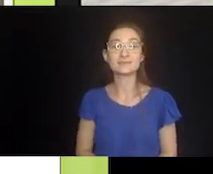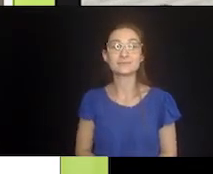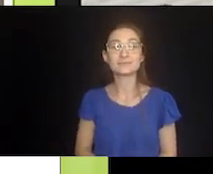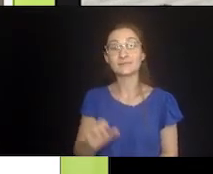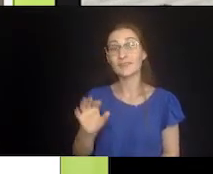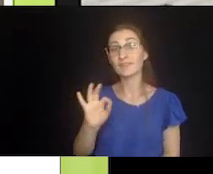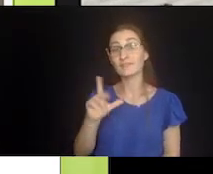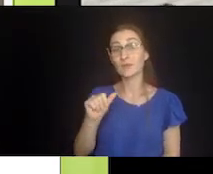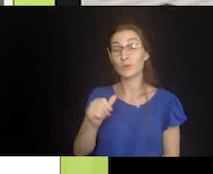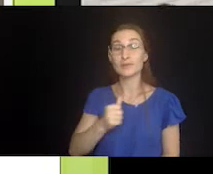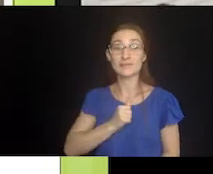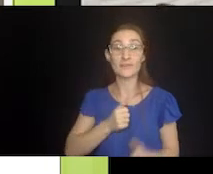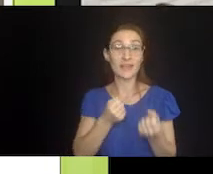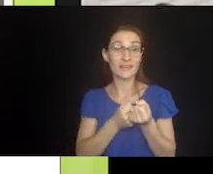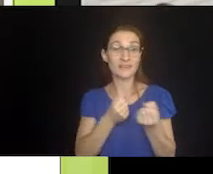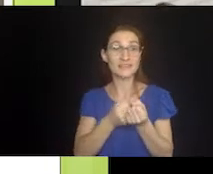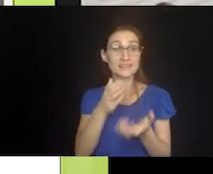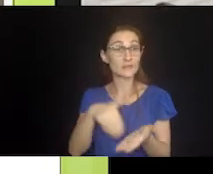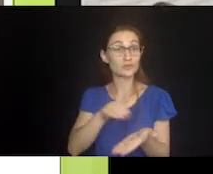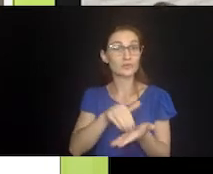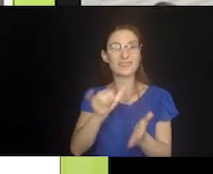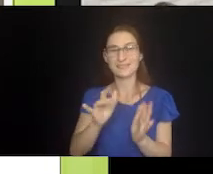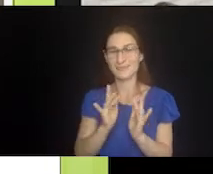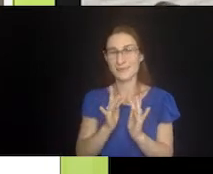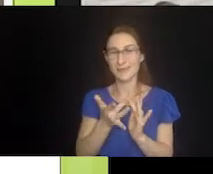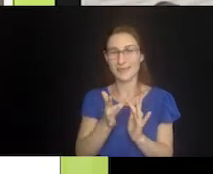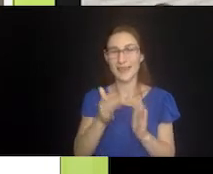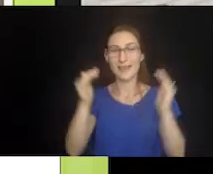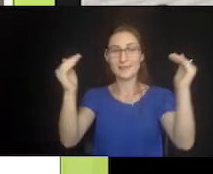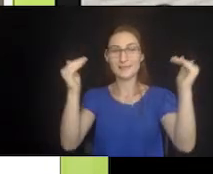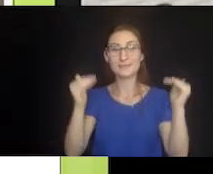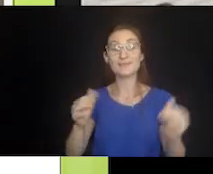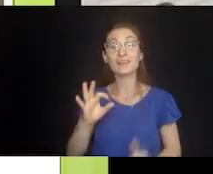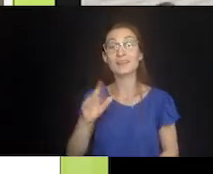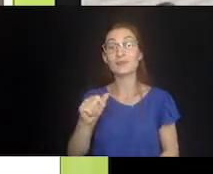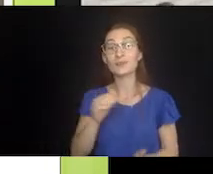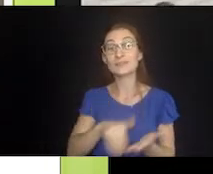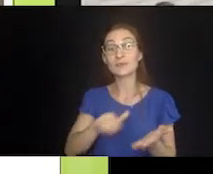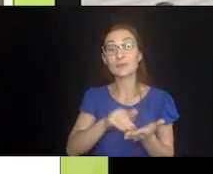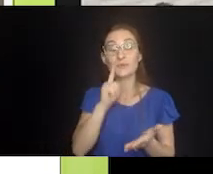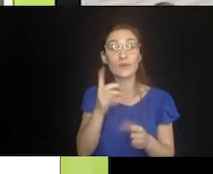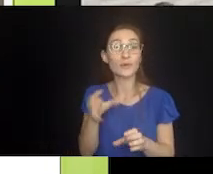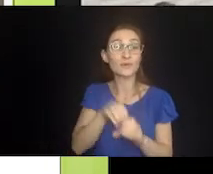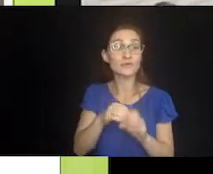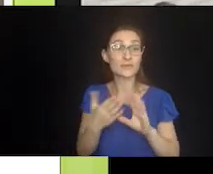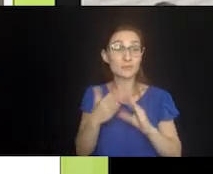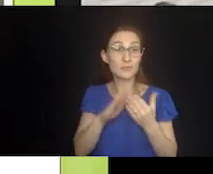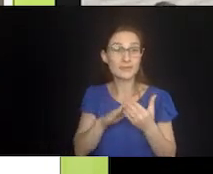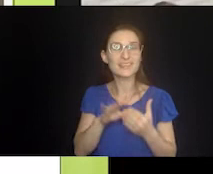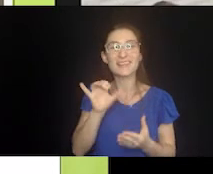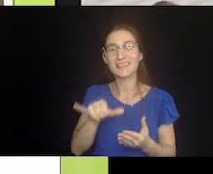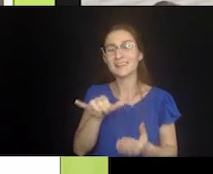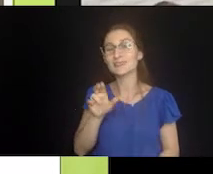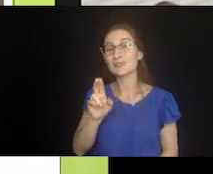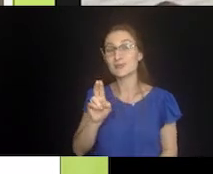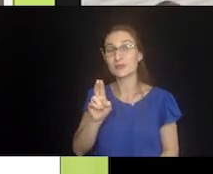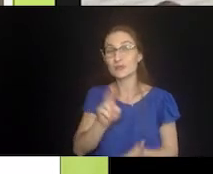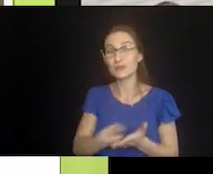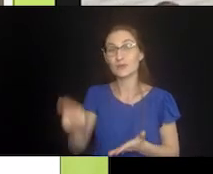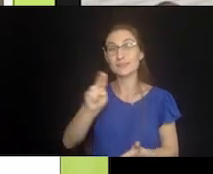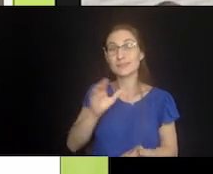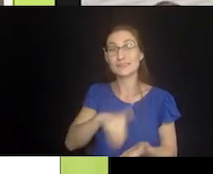Florida SelfAdvocacy Central, which is our online presence. Florida Center for Inclusive